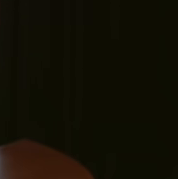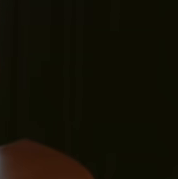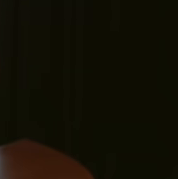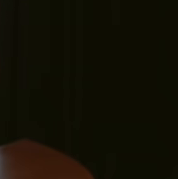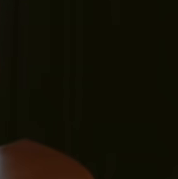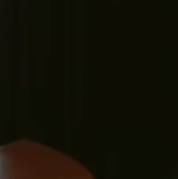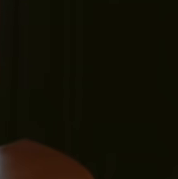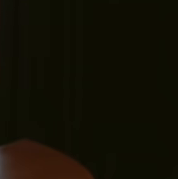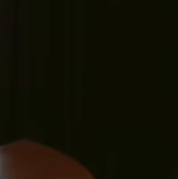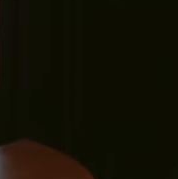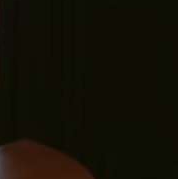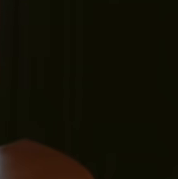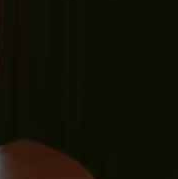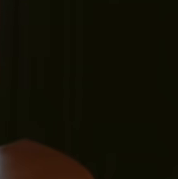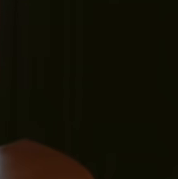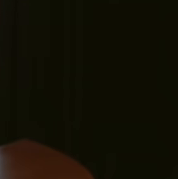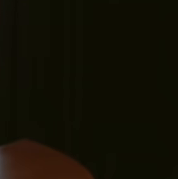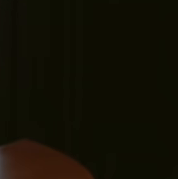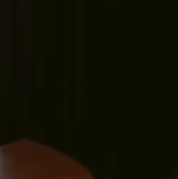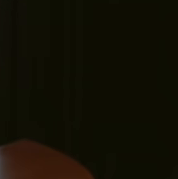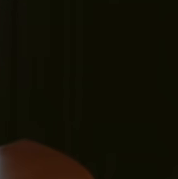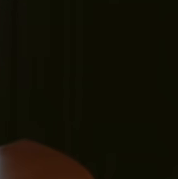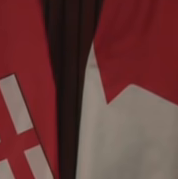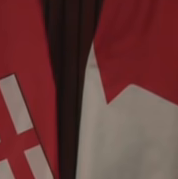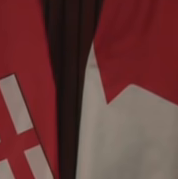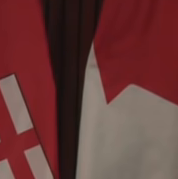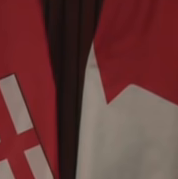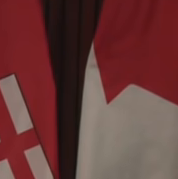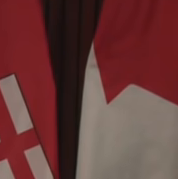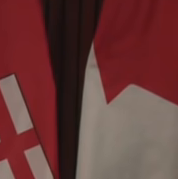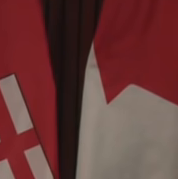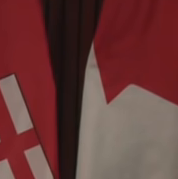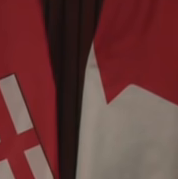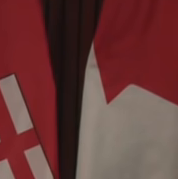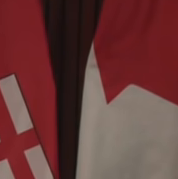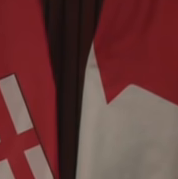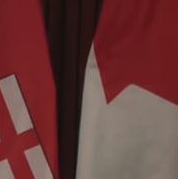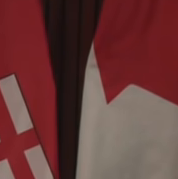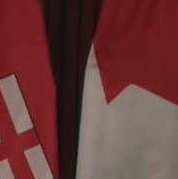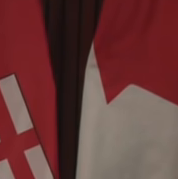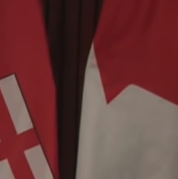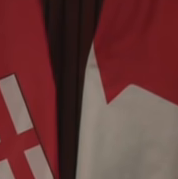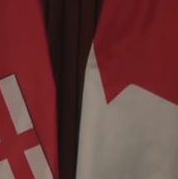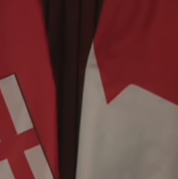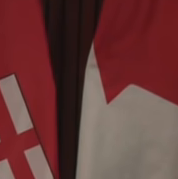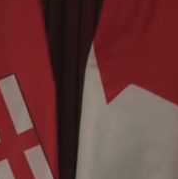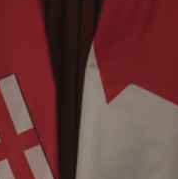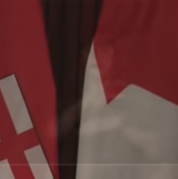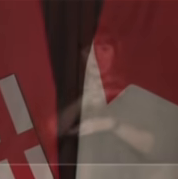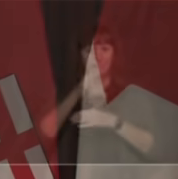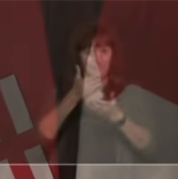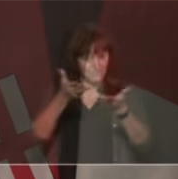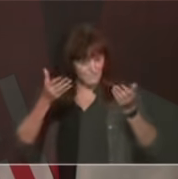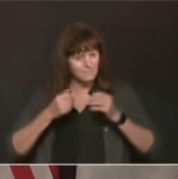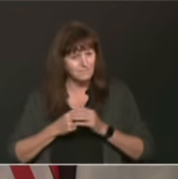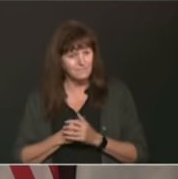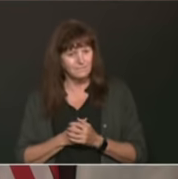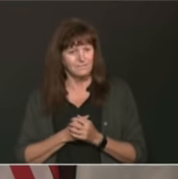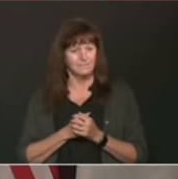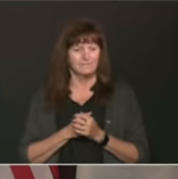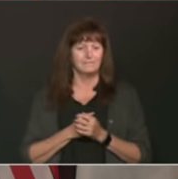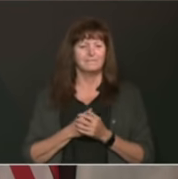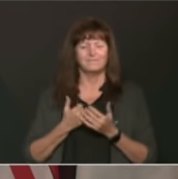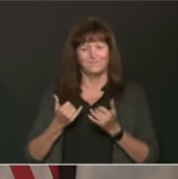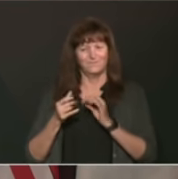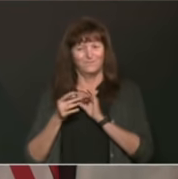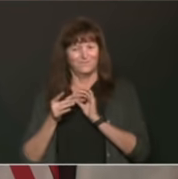Moore here today, so I'll turn it over to him for some brief remarks. Good afternoon, everyone. Bon après-midi à tous. Good